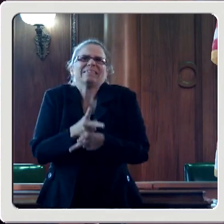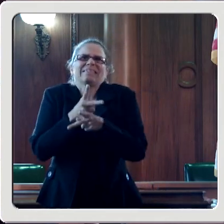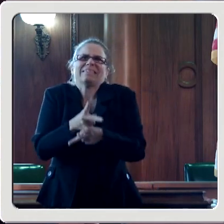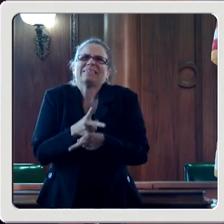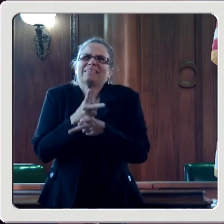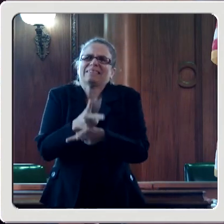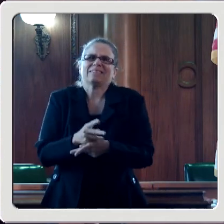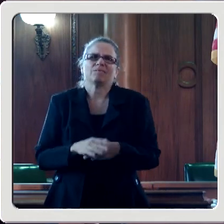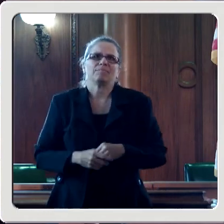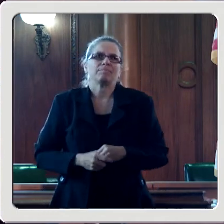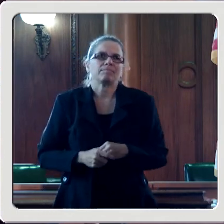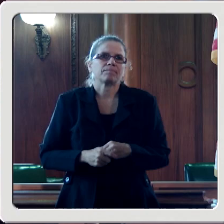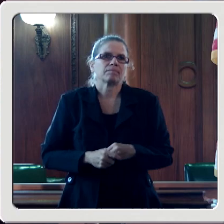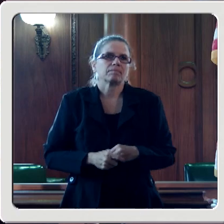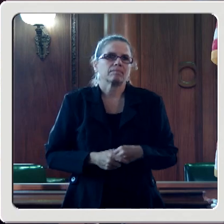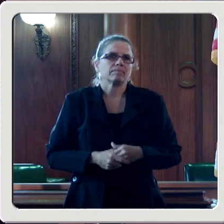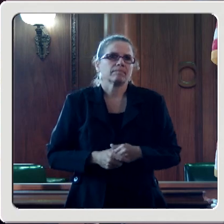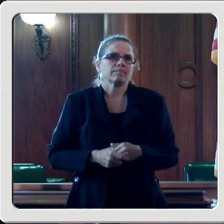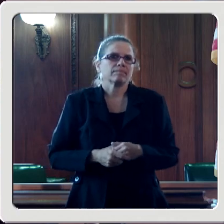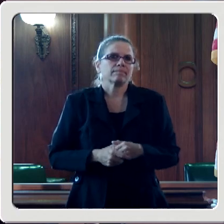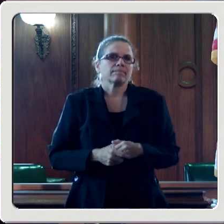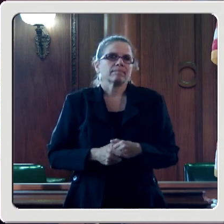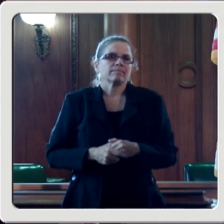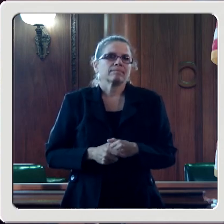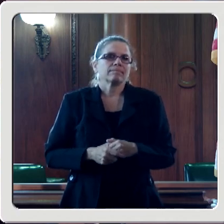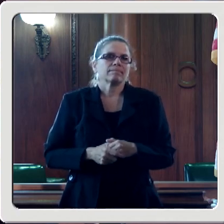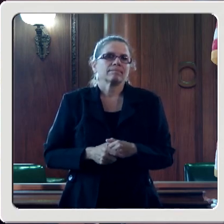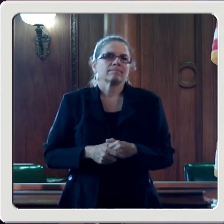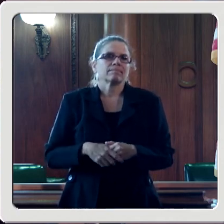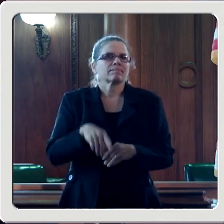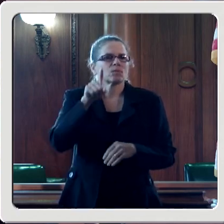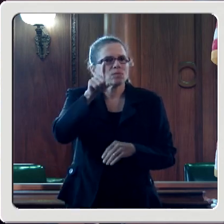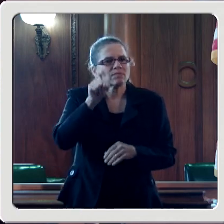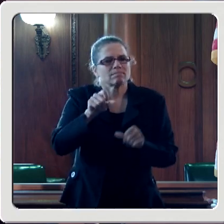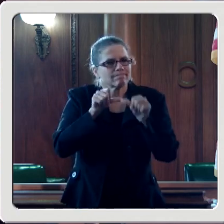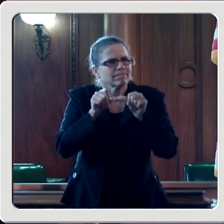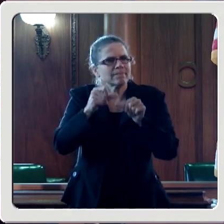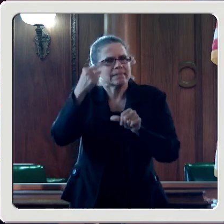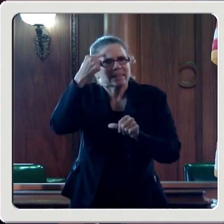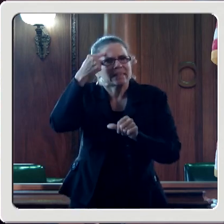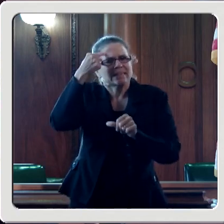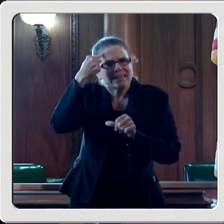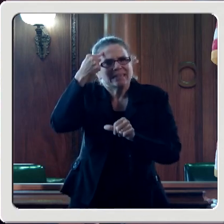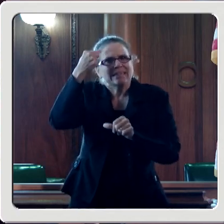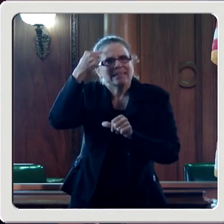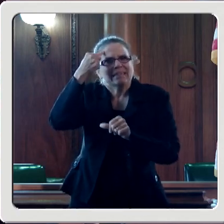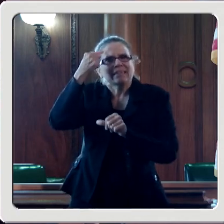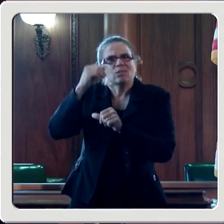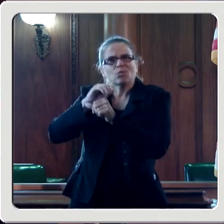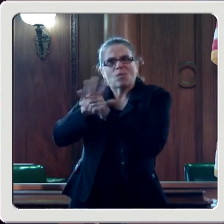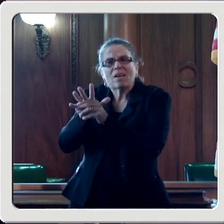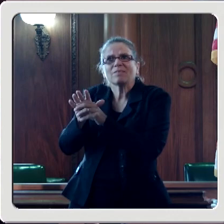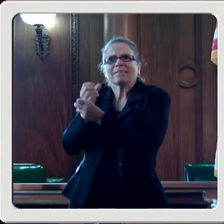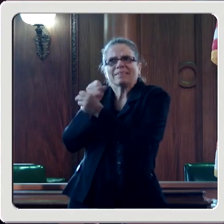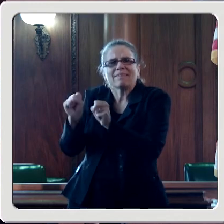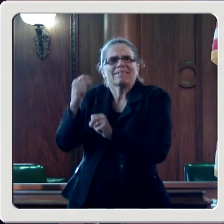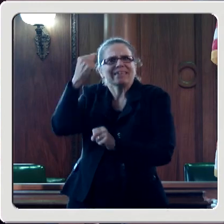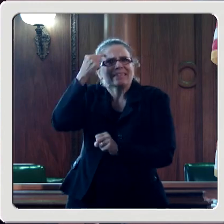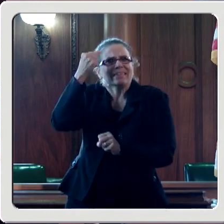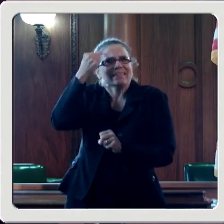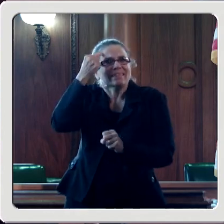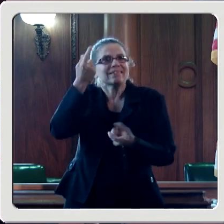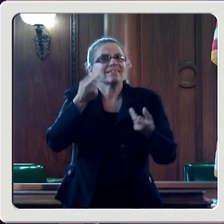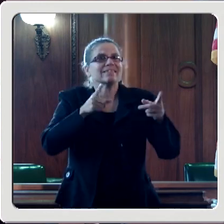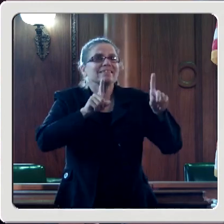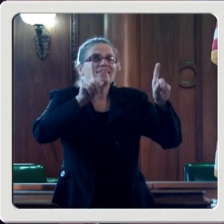So we have to be cognizant of that. We're going to continue our asymptomatic testing. I'm very appreciative of Tapestry and, again, Governor Baker